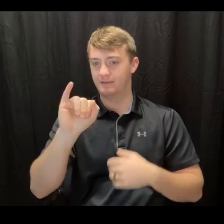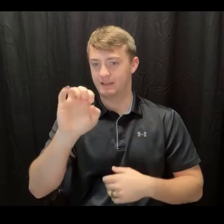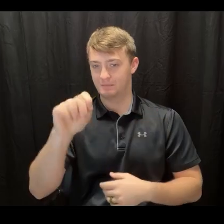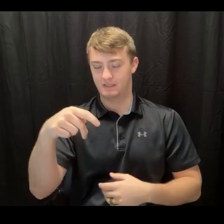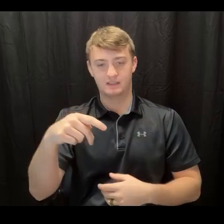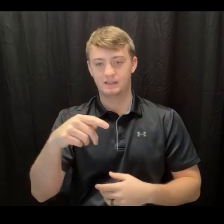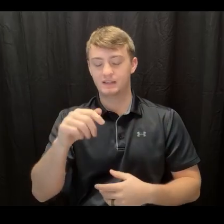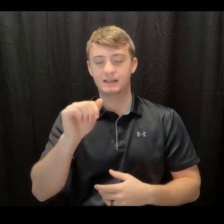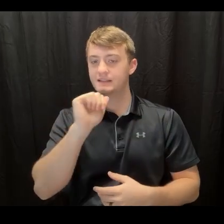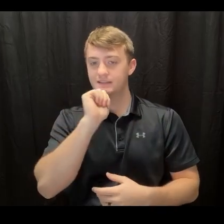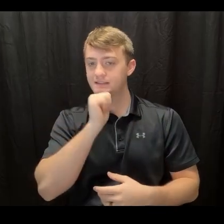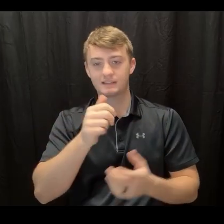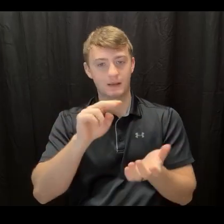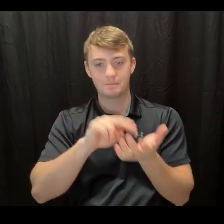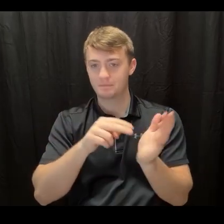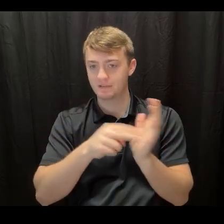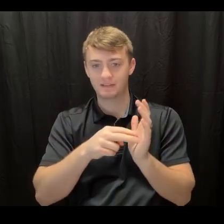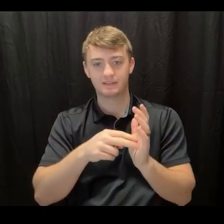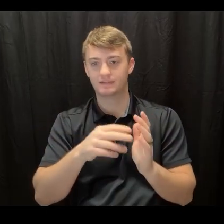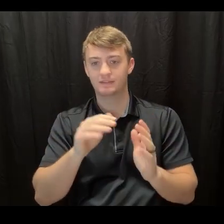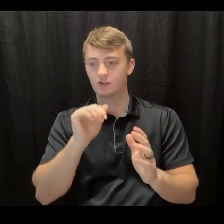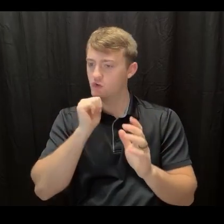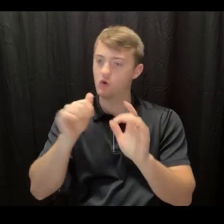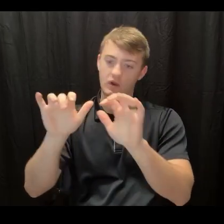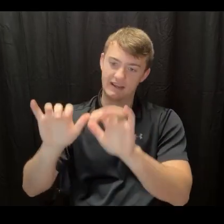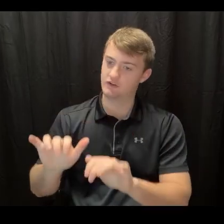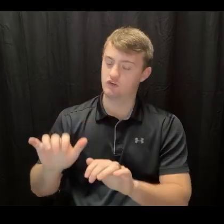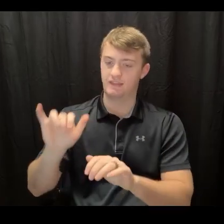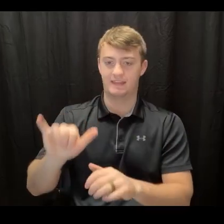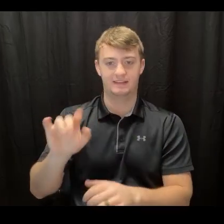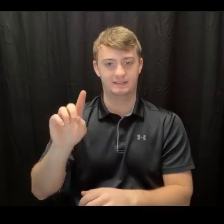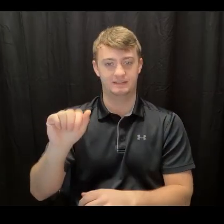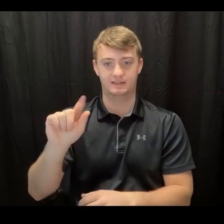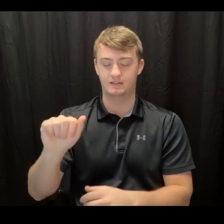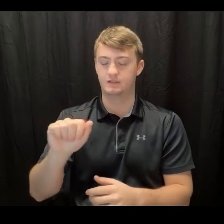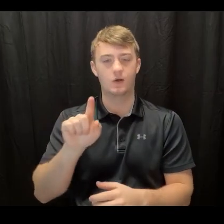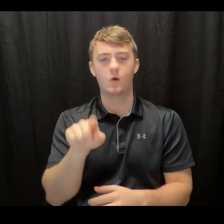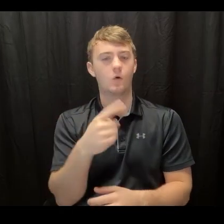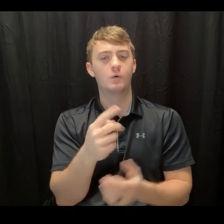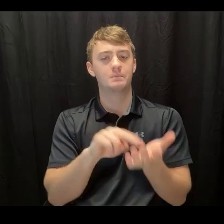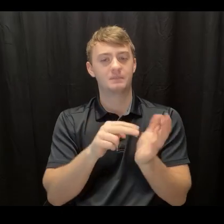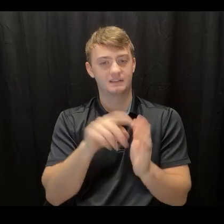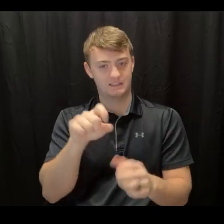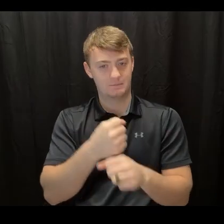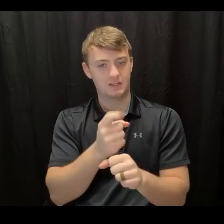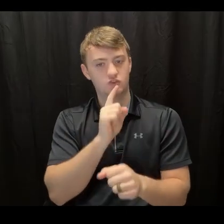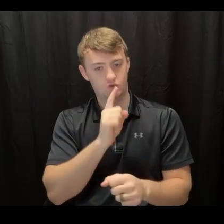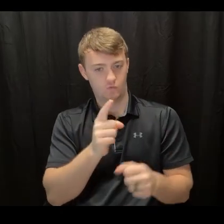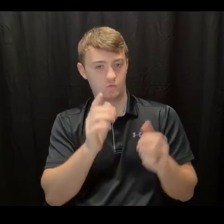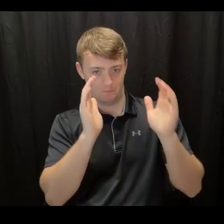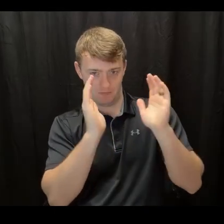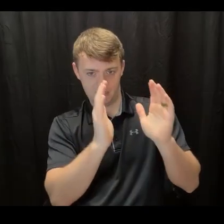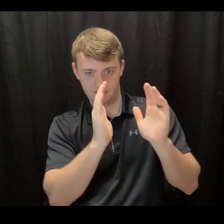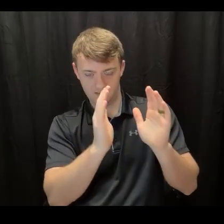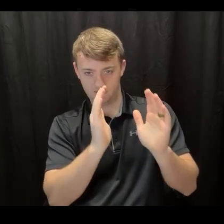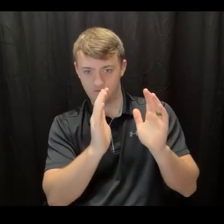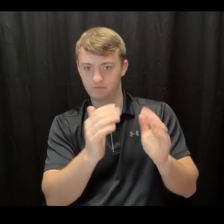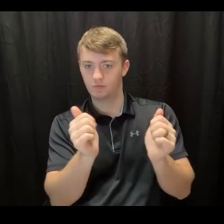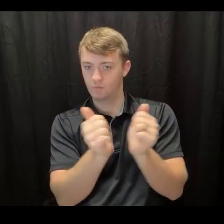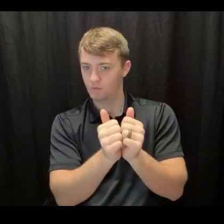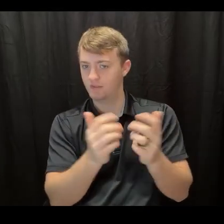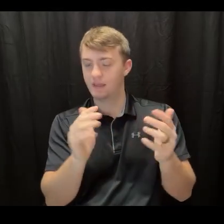IEP. That doesn't mean you don't enter this data. It just means you need to make sure you're paying